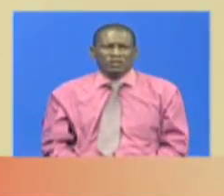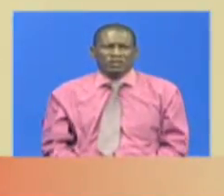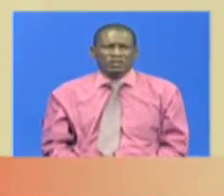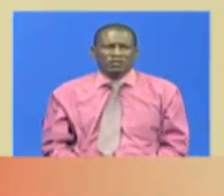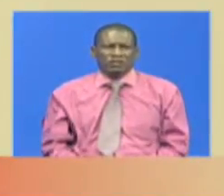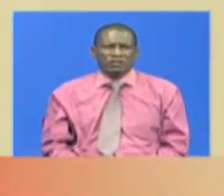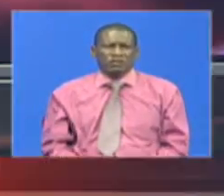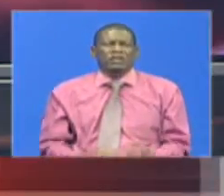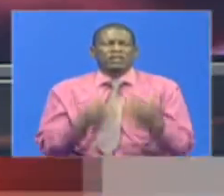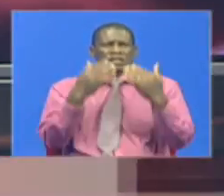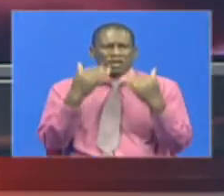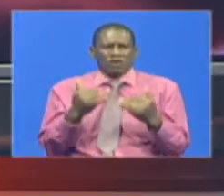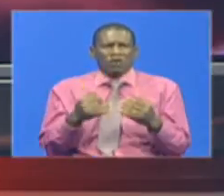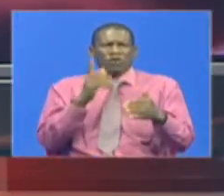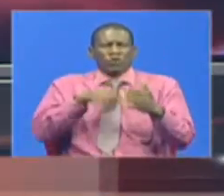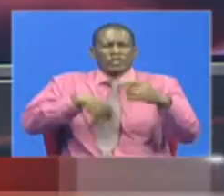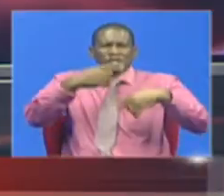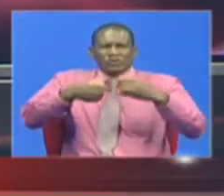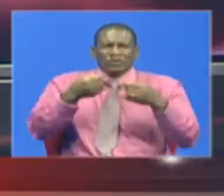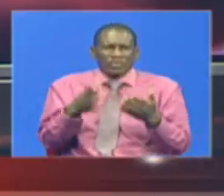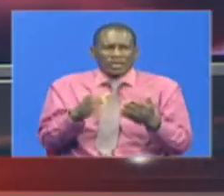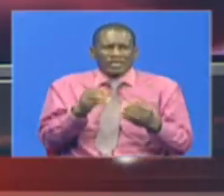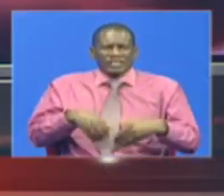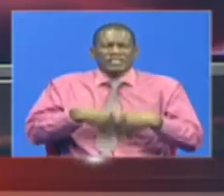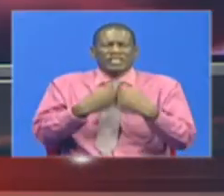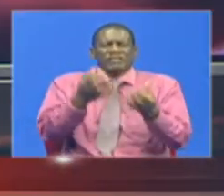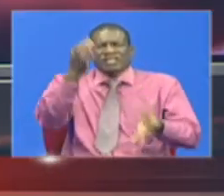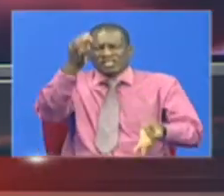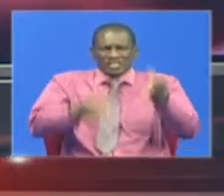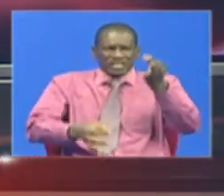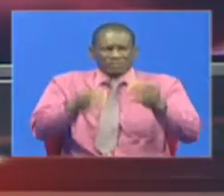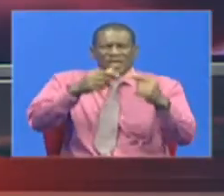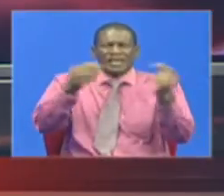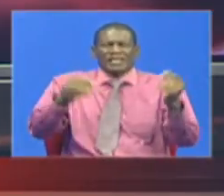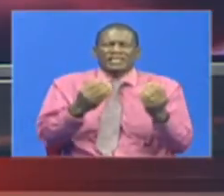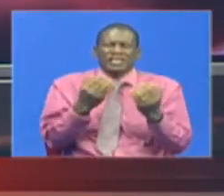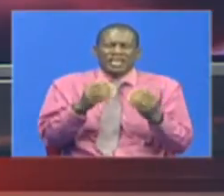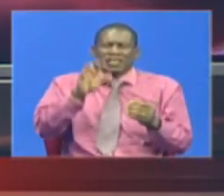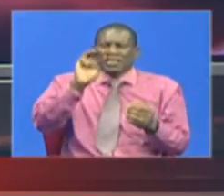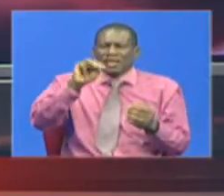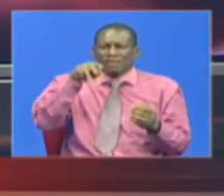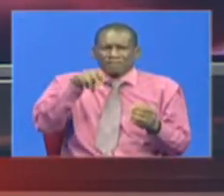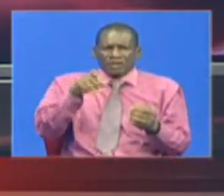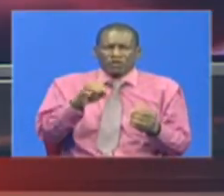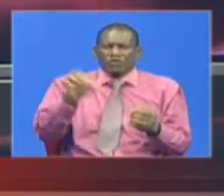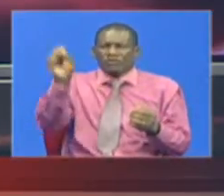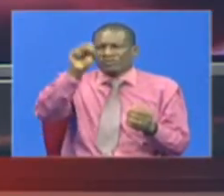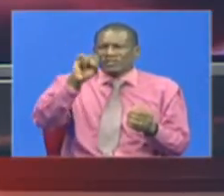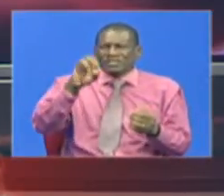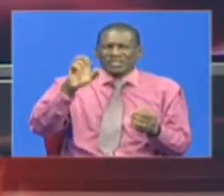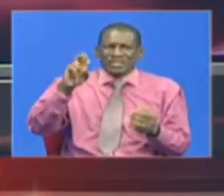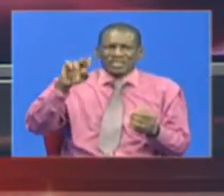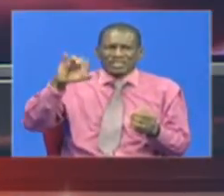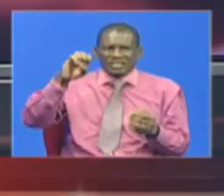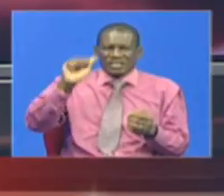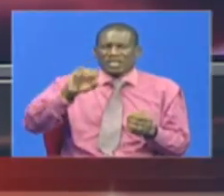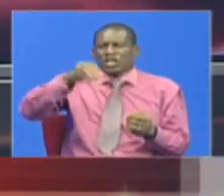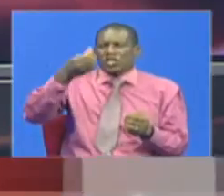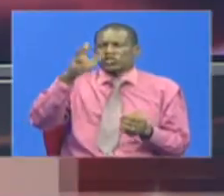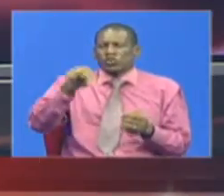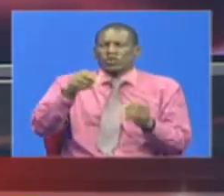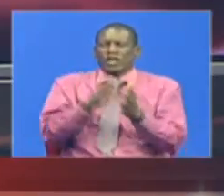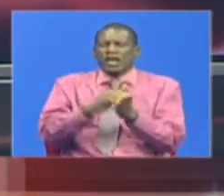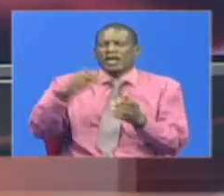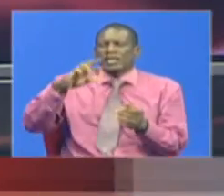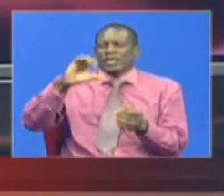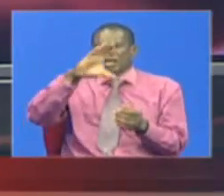Na mtazamaji, kinachoendelea hapo ni kutolewa kwa hukumu dhidi ya mbunge wa Sirisia John Wavuke pamoja na Grace Wahungu katika sakata ya mahindi ya